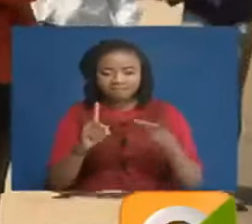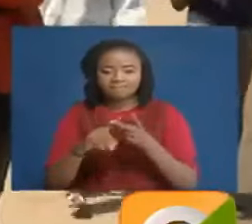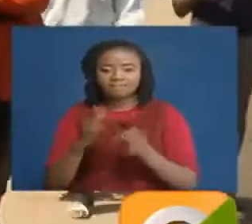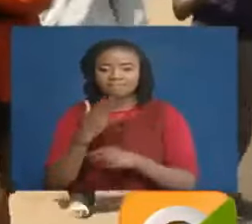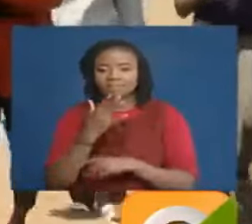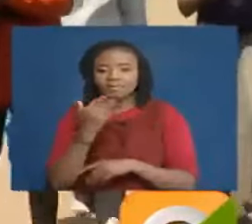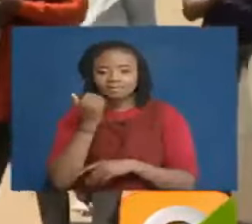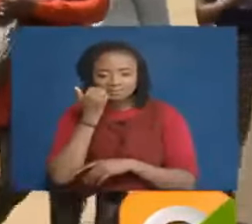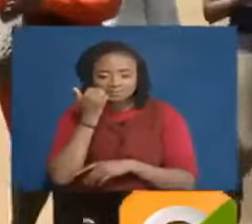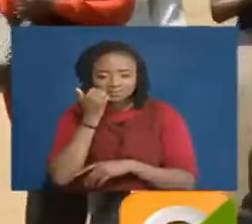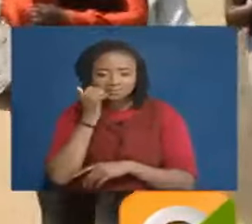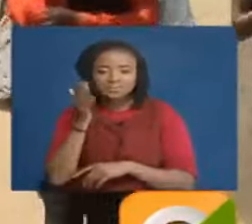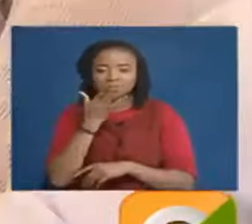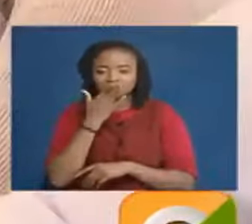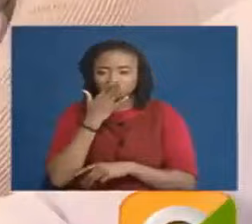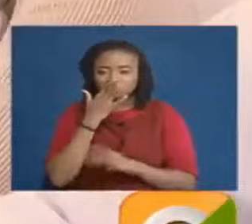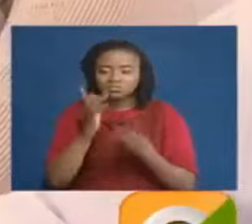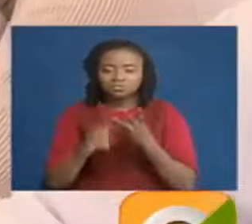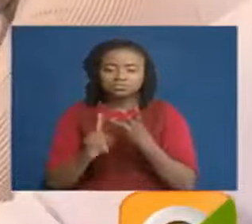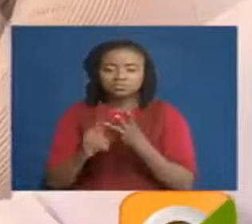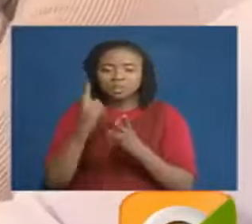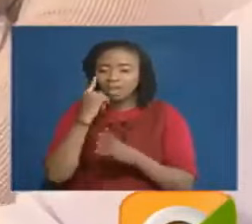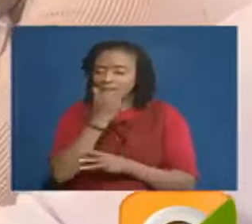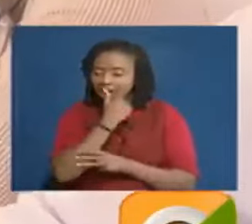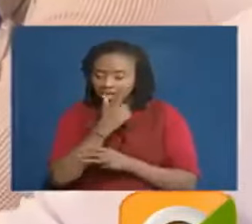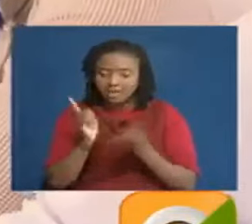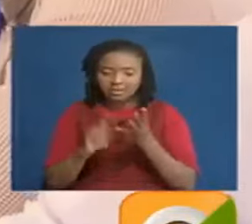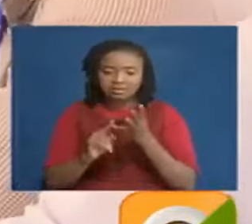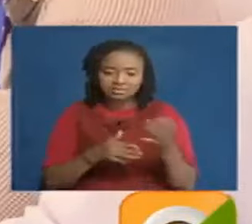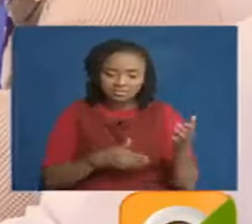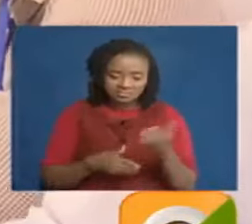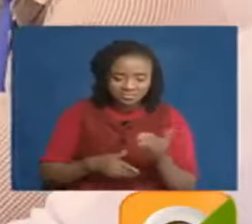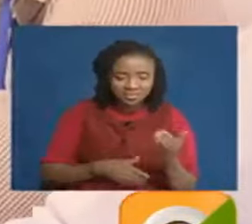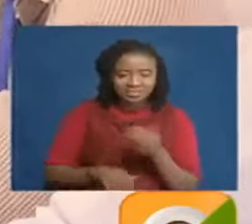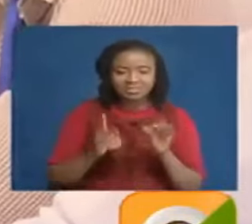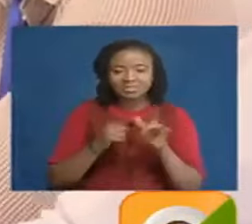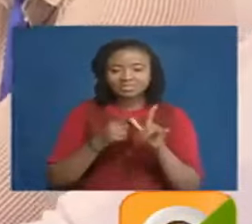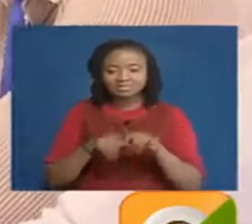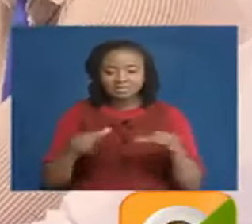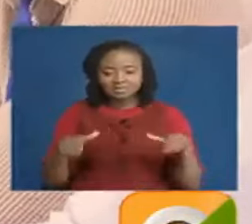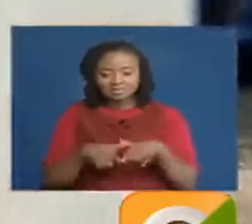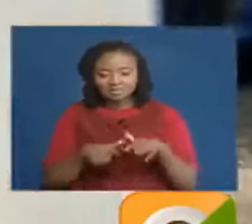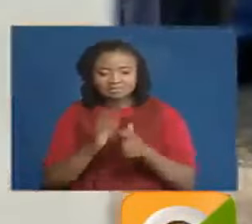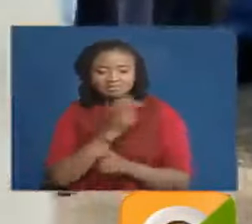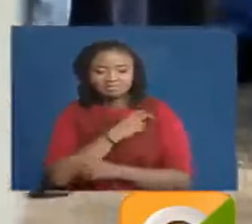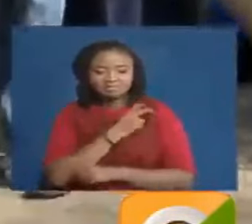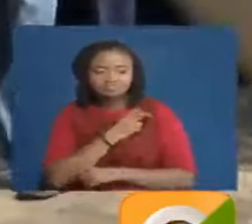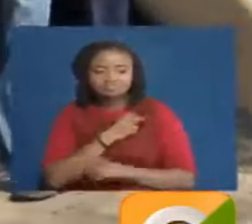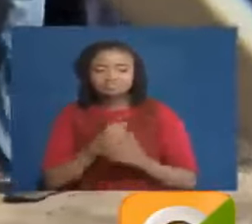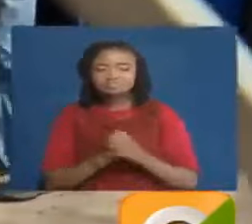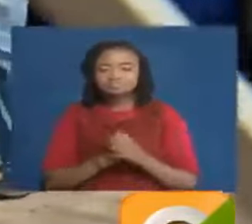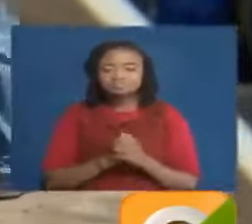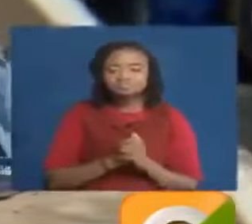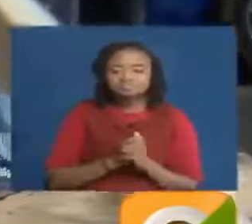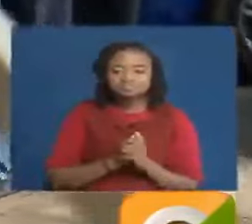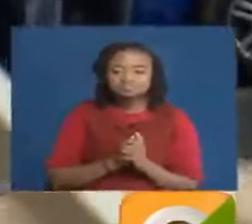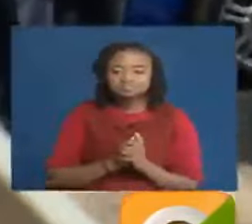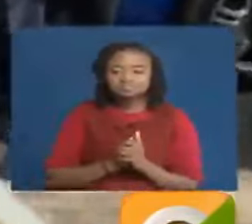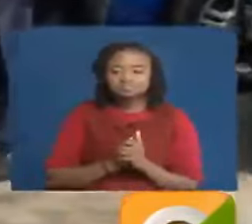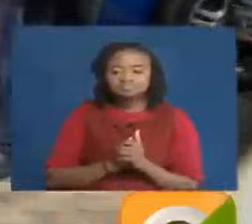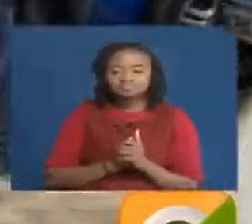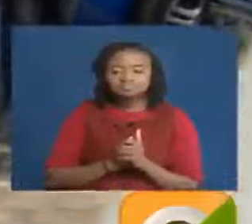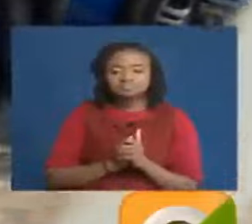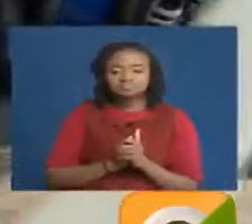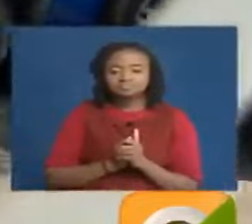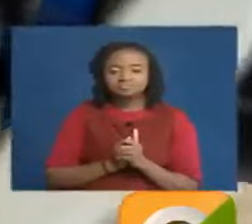tests, dental, eye and pediatric services, as well as gynecological consultations. The initiative has